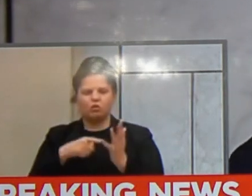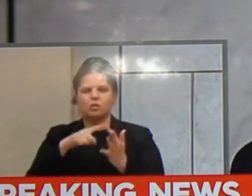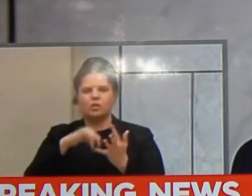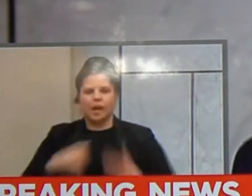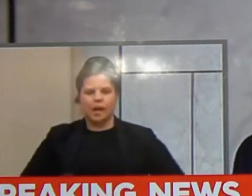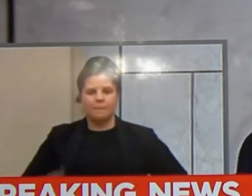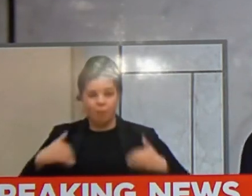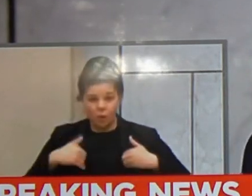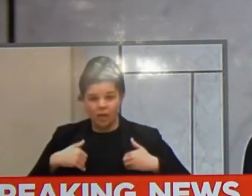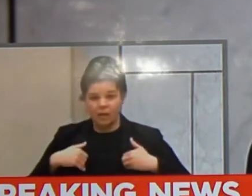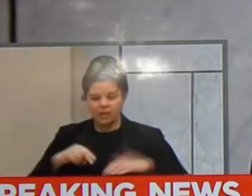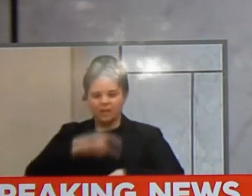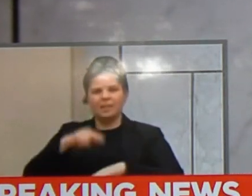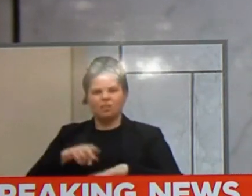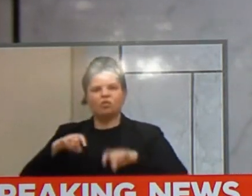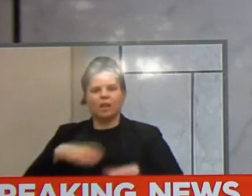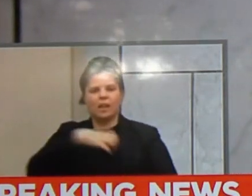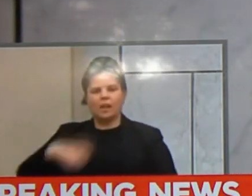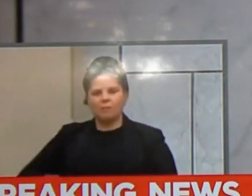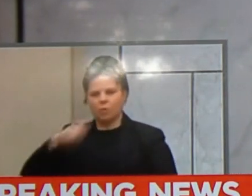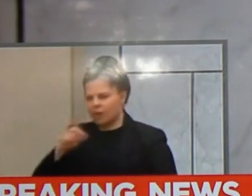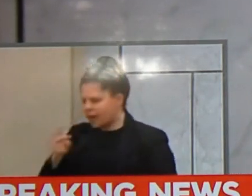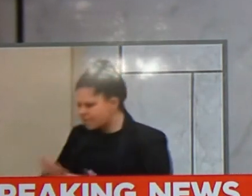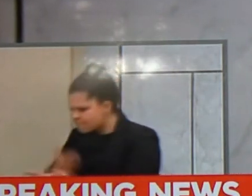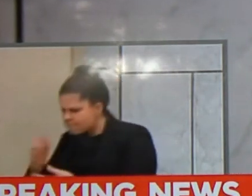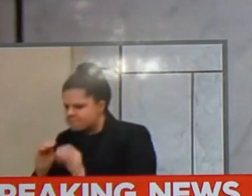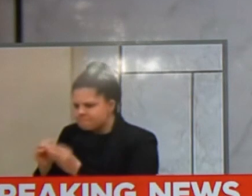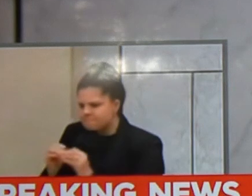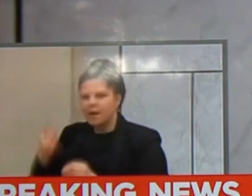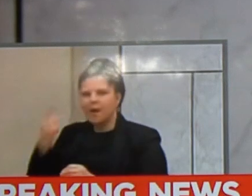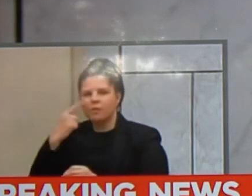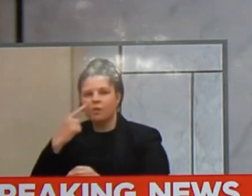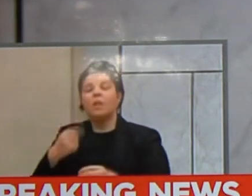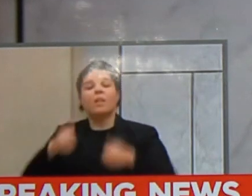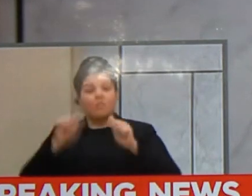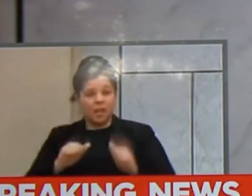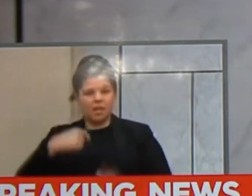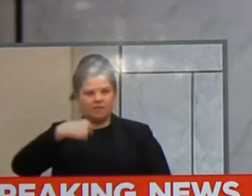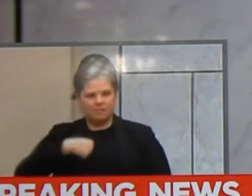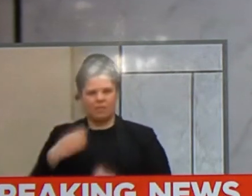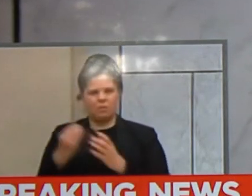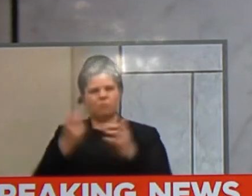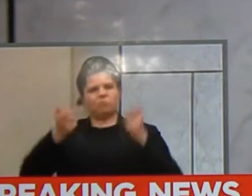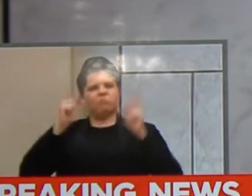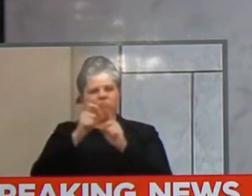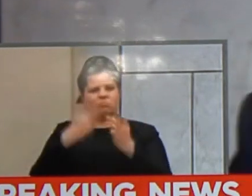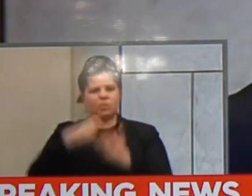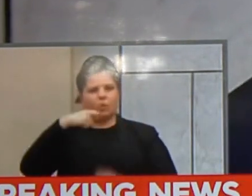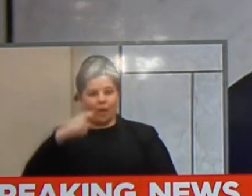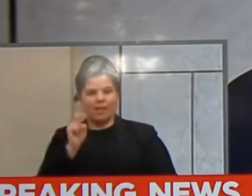then following that, the Chief Medical Officer and I will be conducting a briefing on that information and sharing that with the